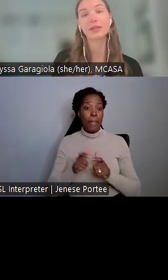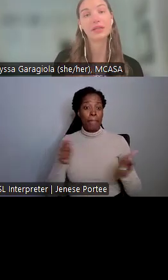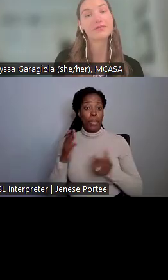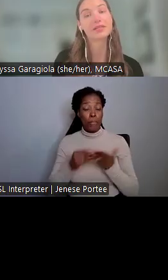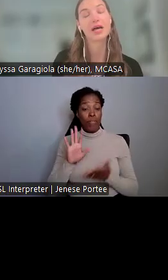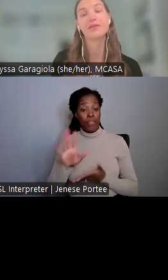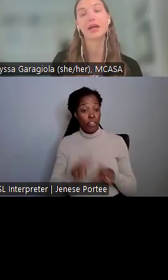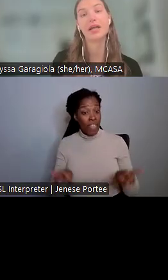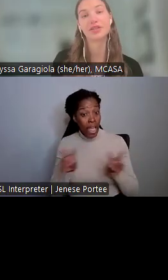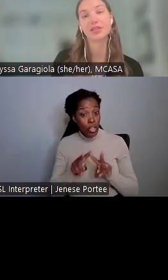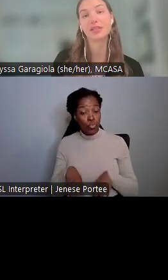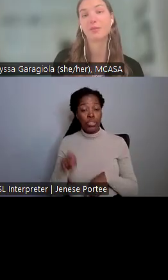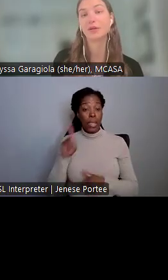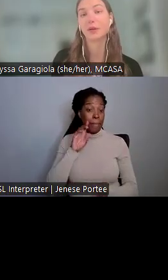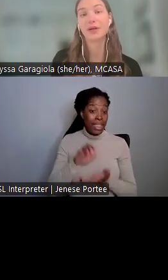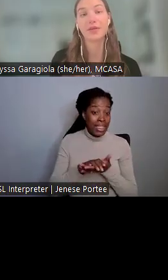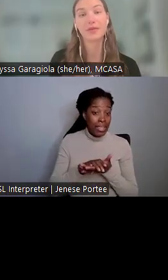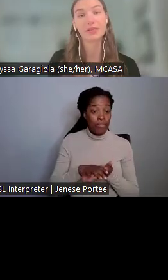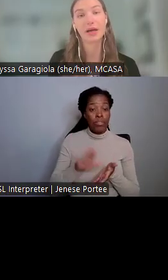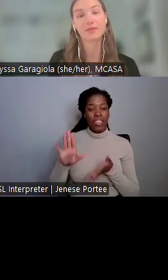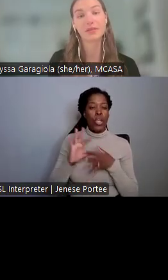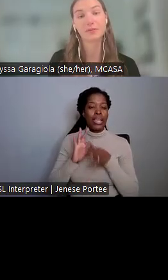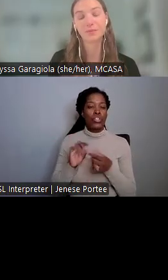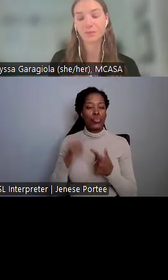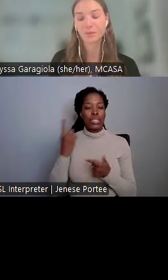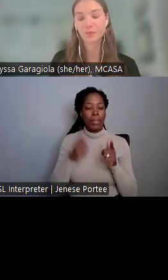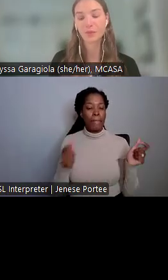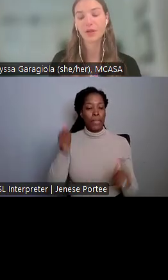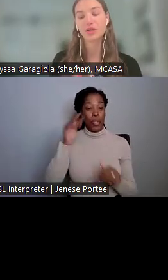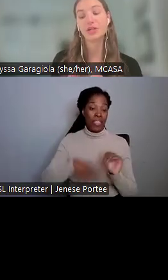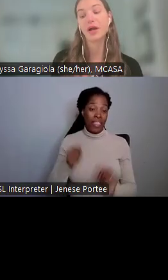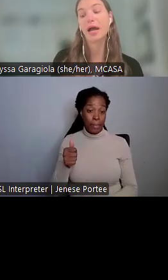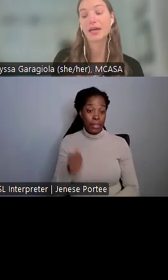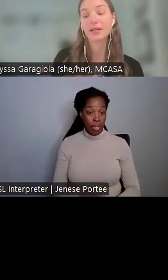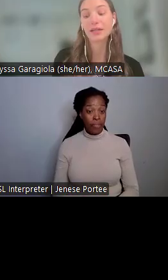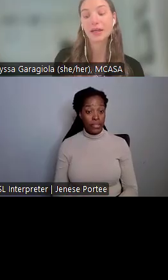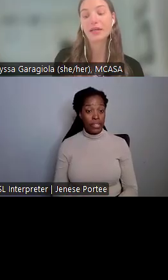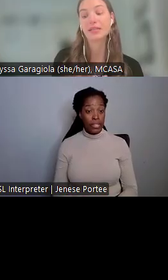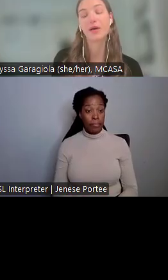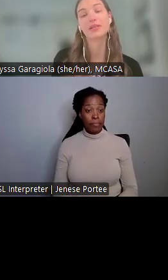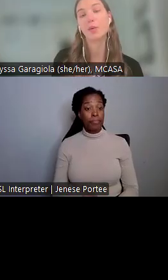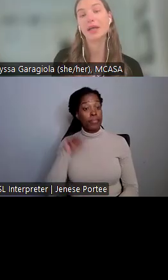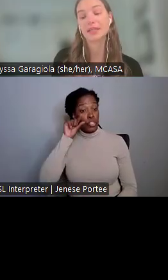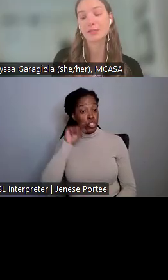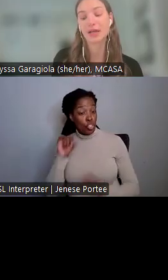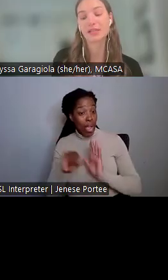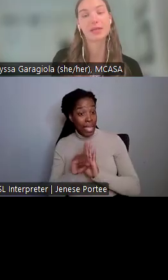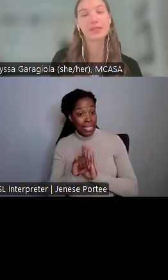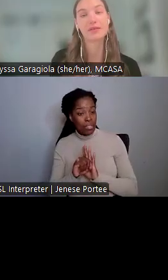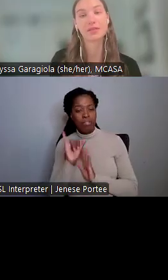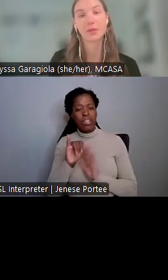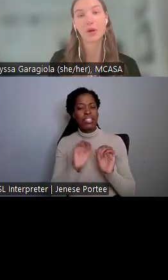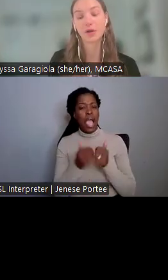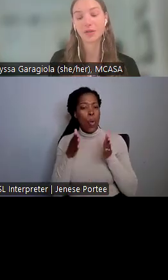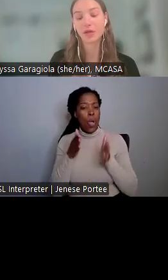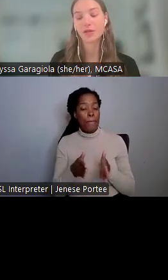their beliefs and their connections to something greater than themselves. Gender identity is how someone expresses